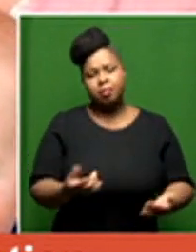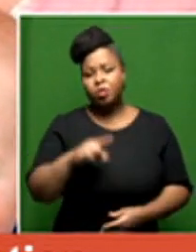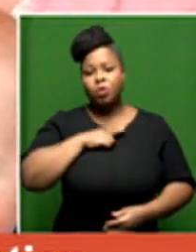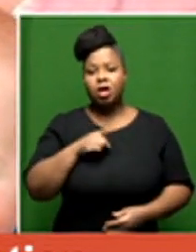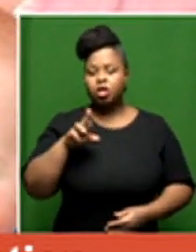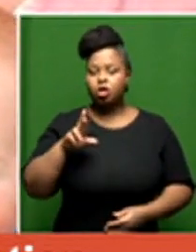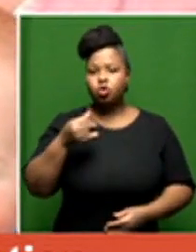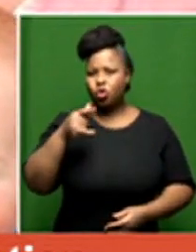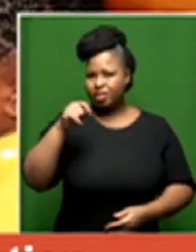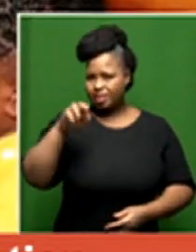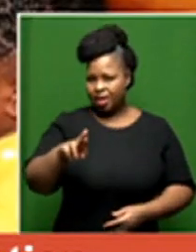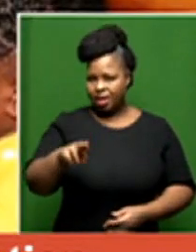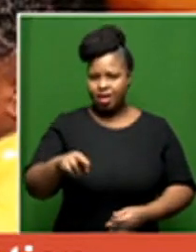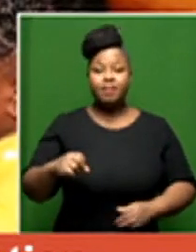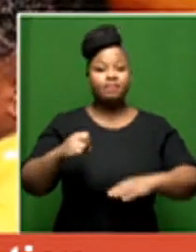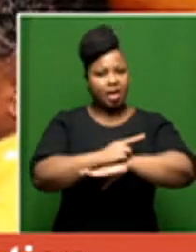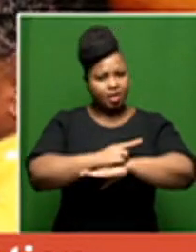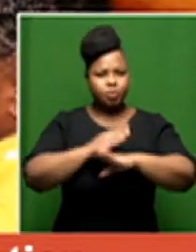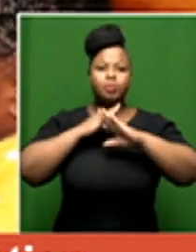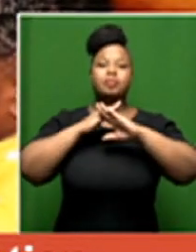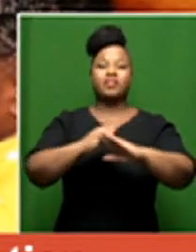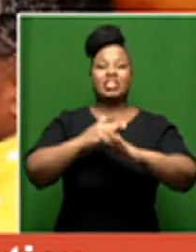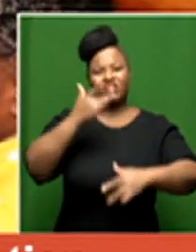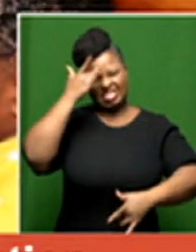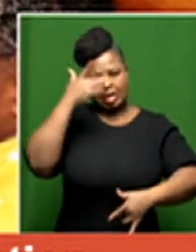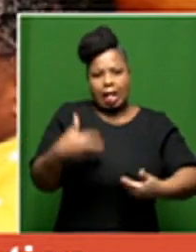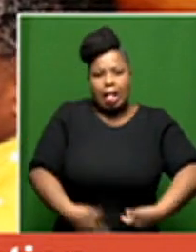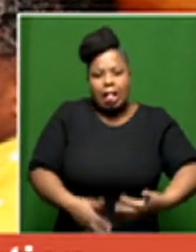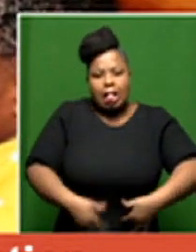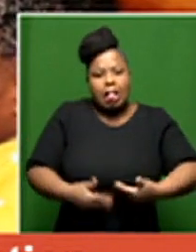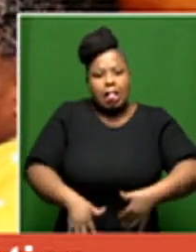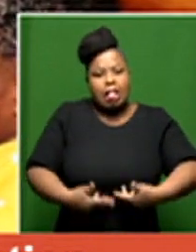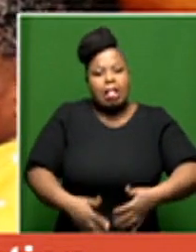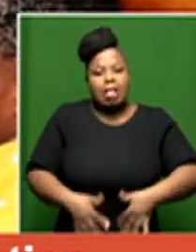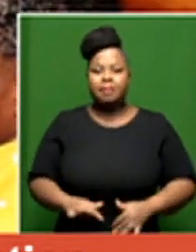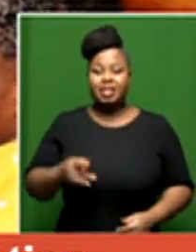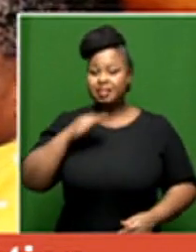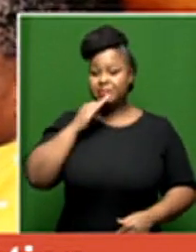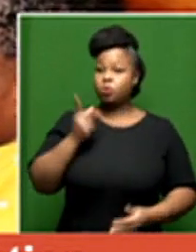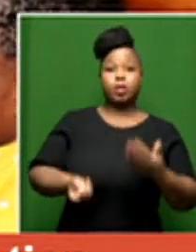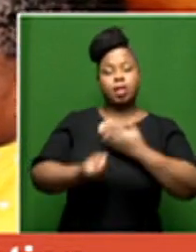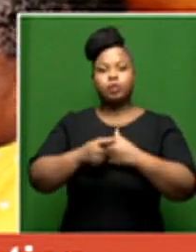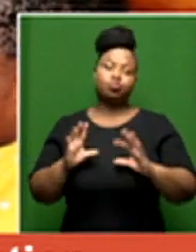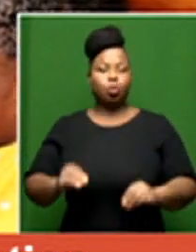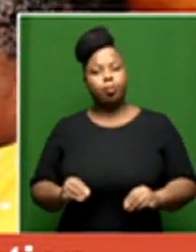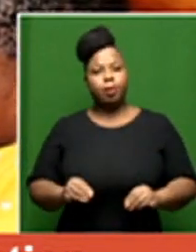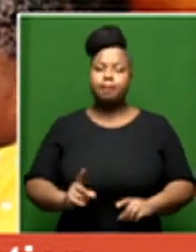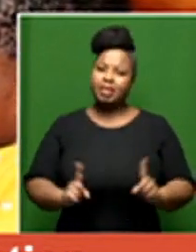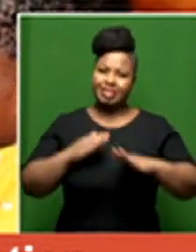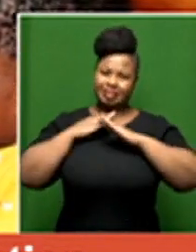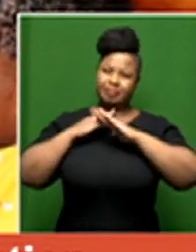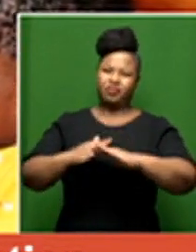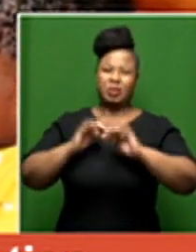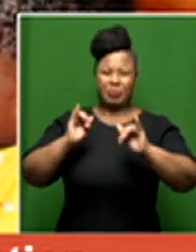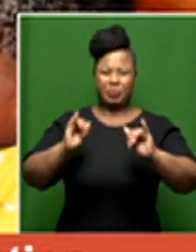the rotavirus is to prevent the chronic diarrhea. Yes, we're not saying that it will just stop it, but it